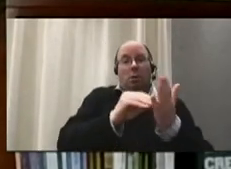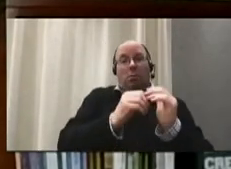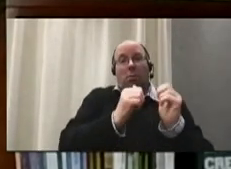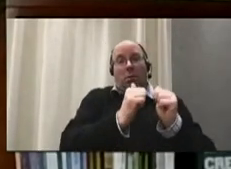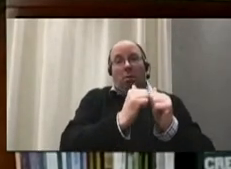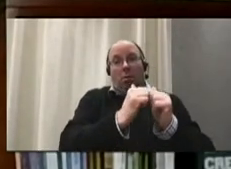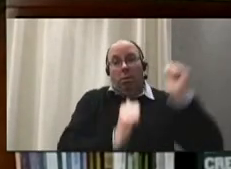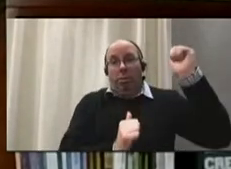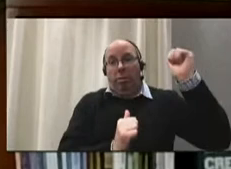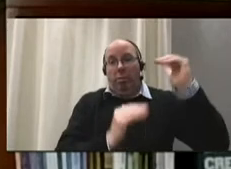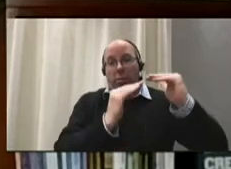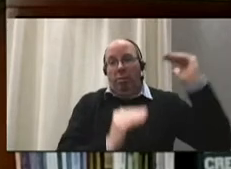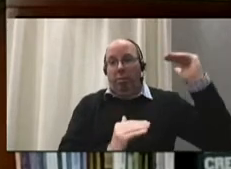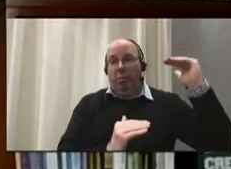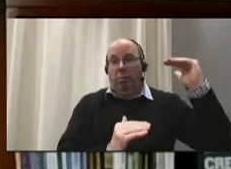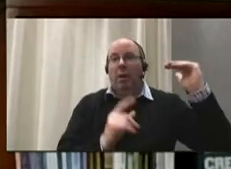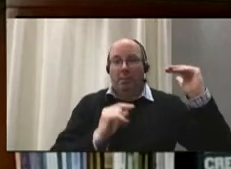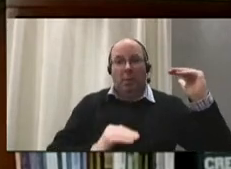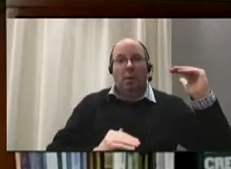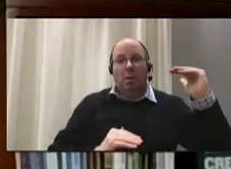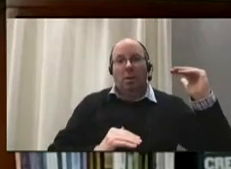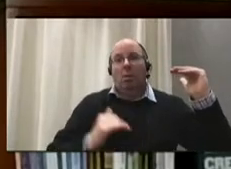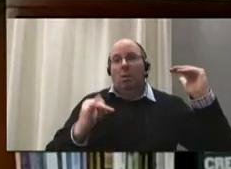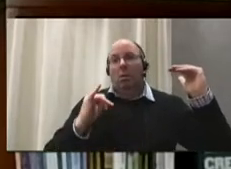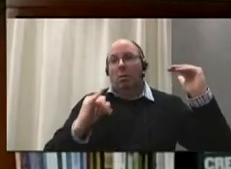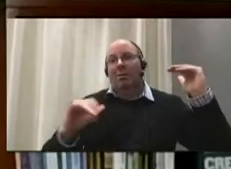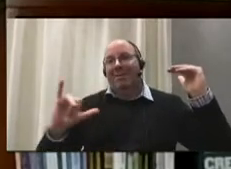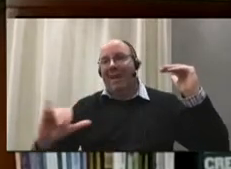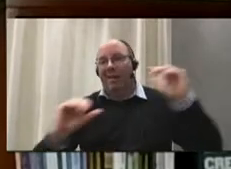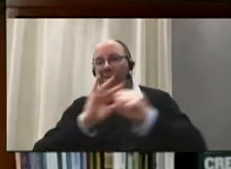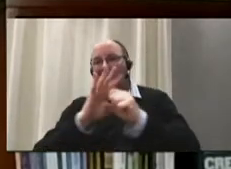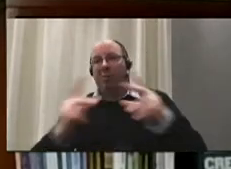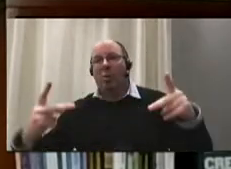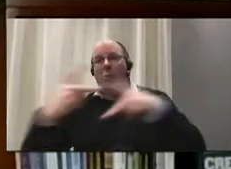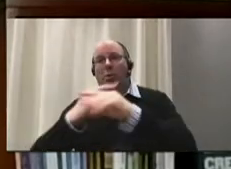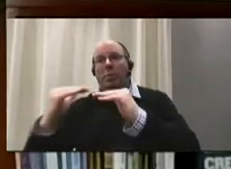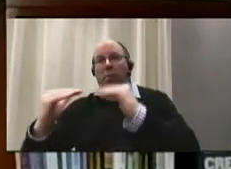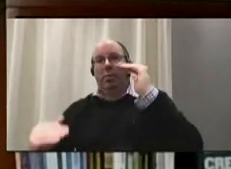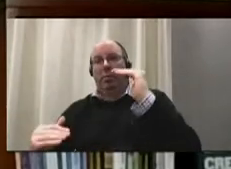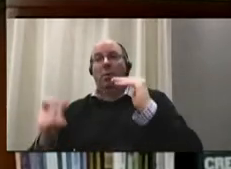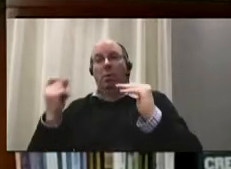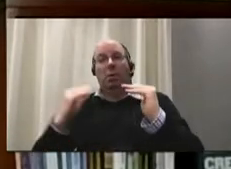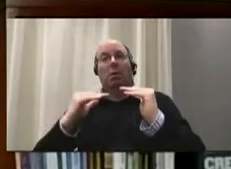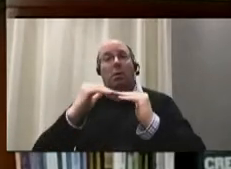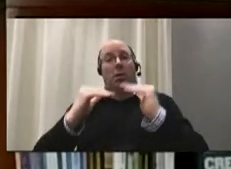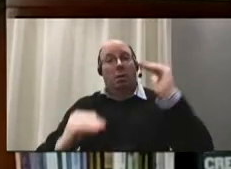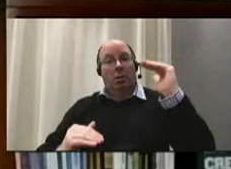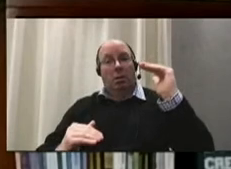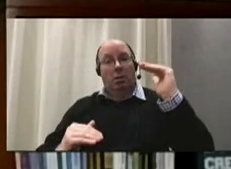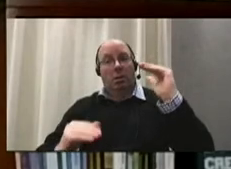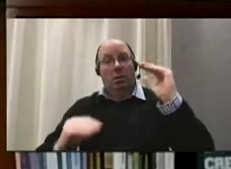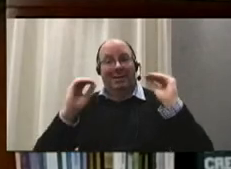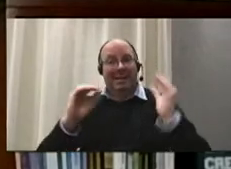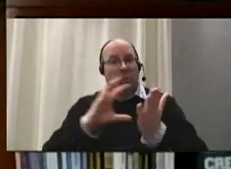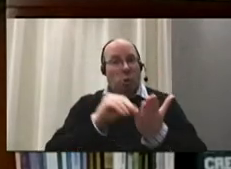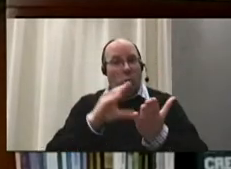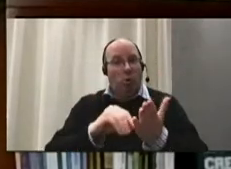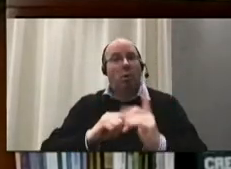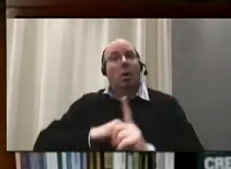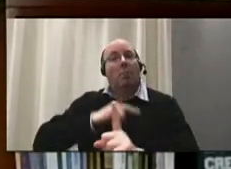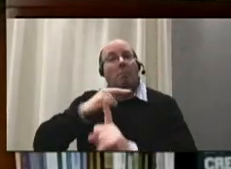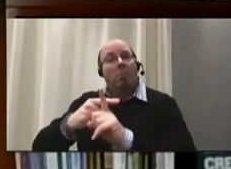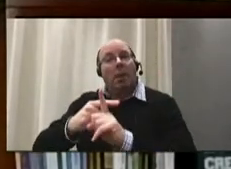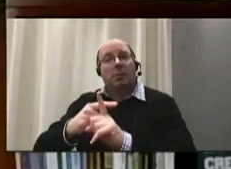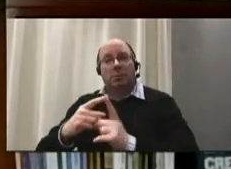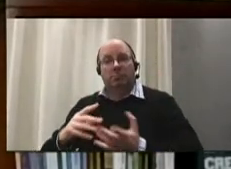learning while also focusing on student social emotional support. Now, let me talk about that teaching and learning piece for a minute, because there's accountability that comes with that.